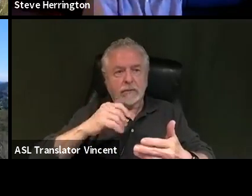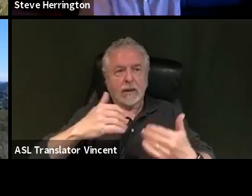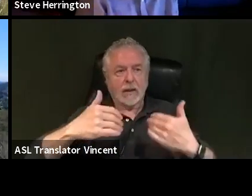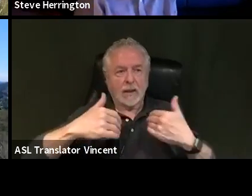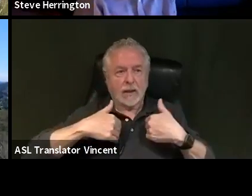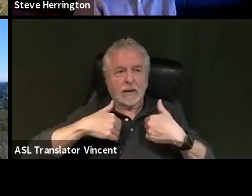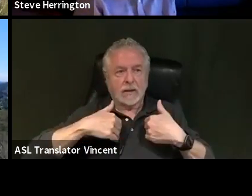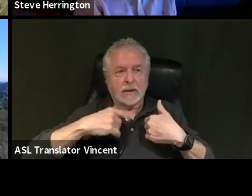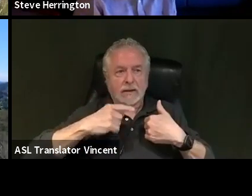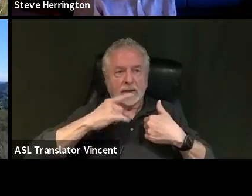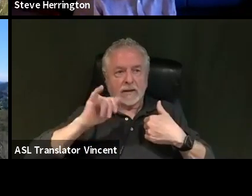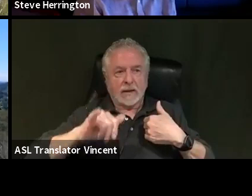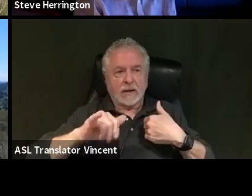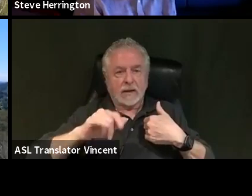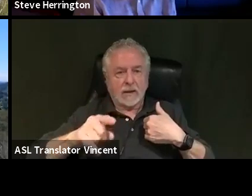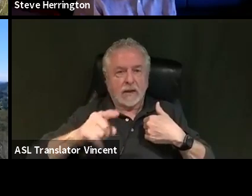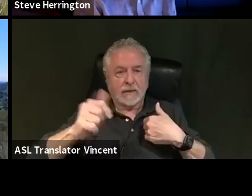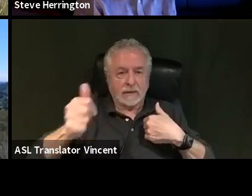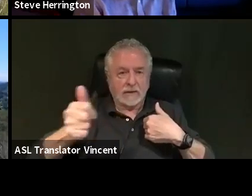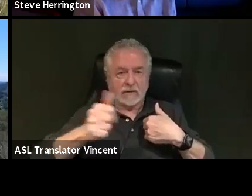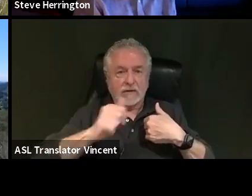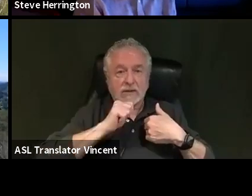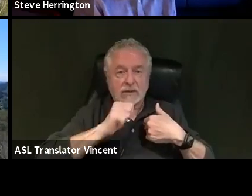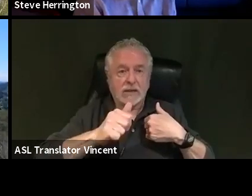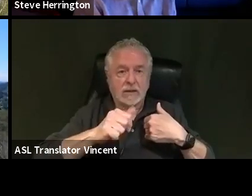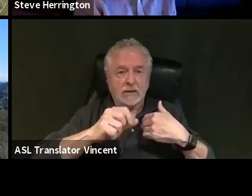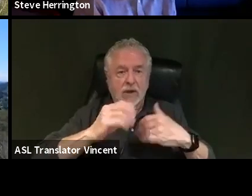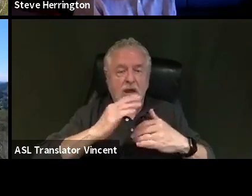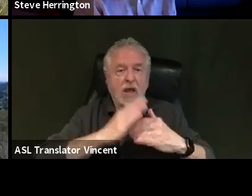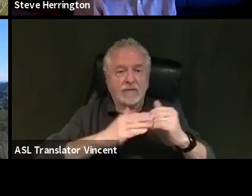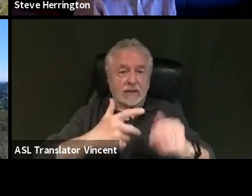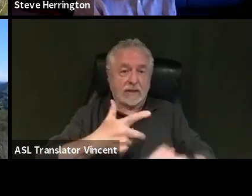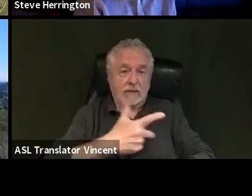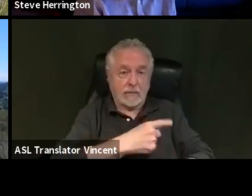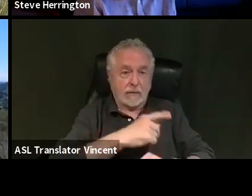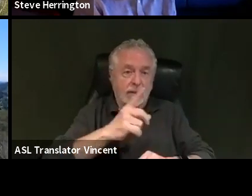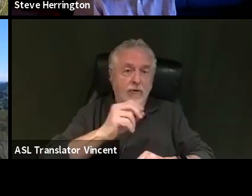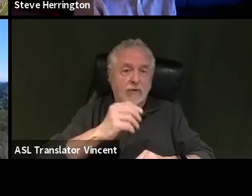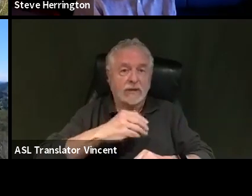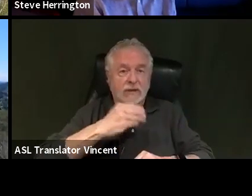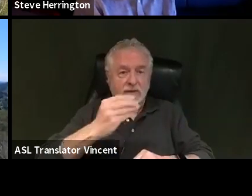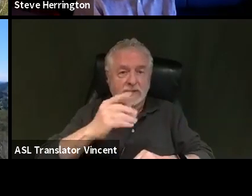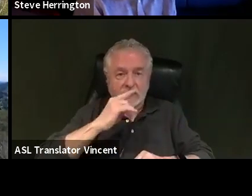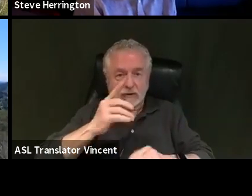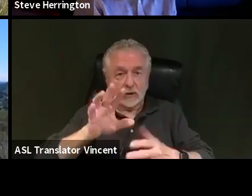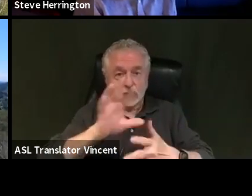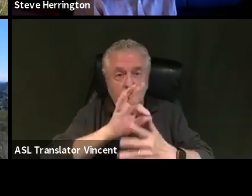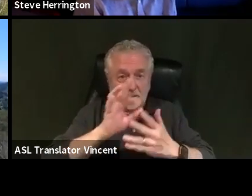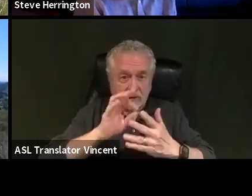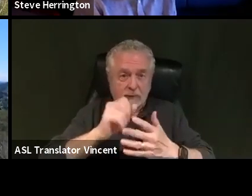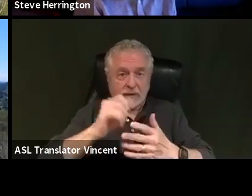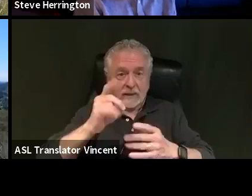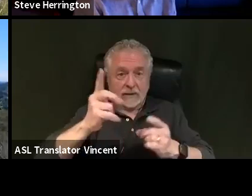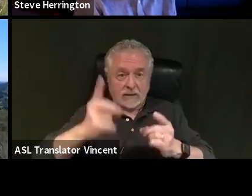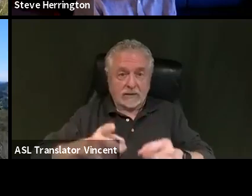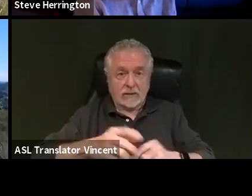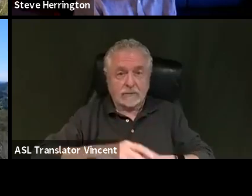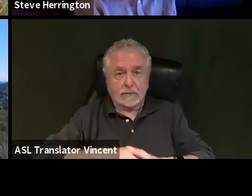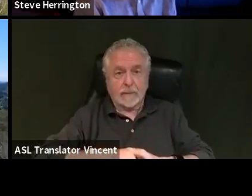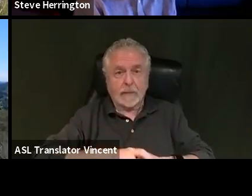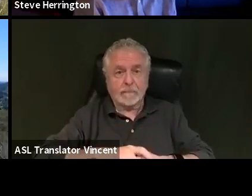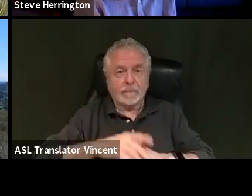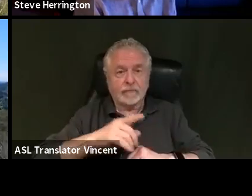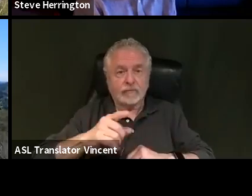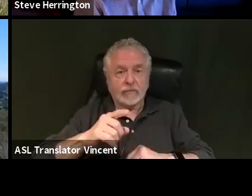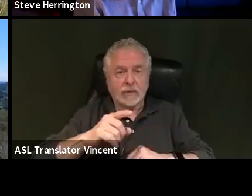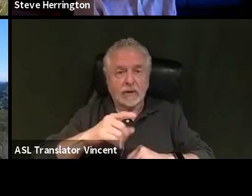have said that they themselves were not so comfortable getting vaccinated, but they gave their kids the choice to make that decision. Those